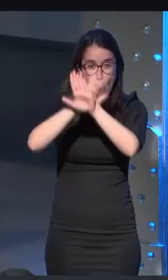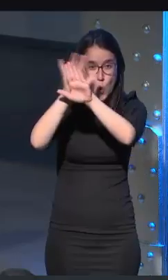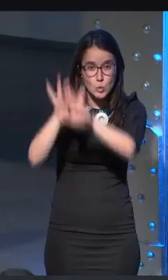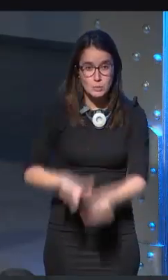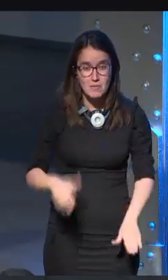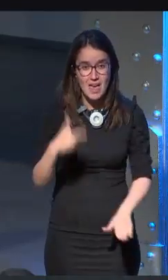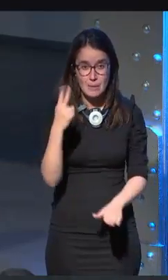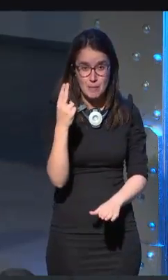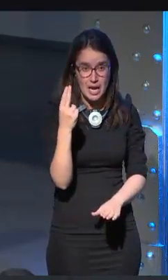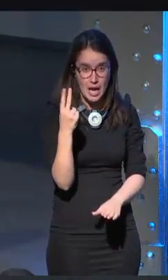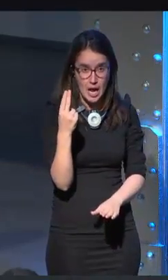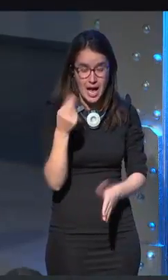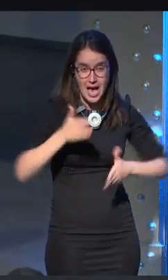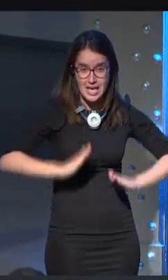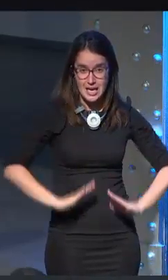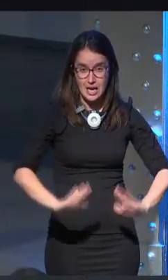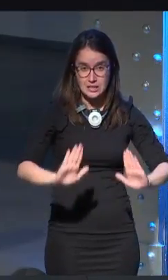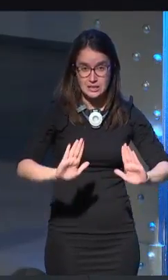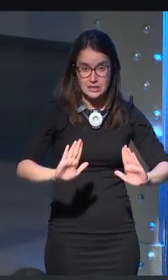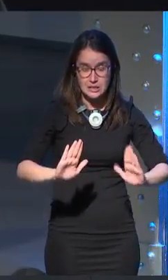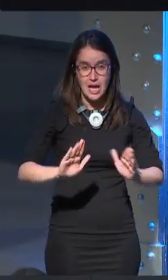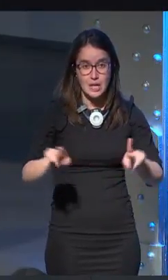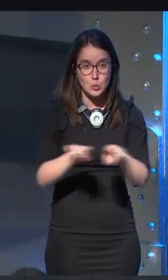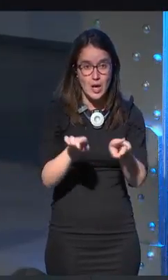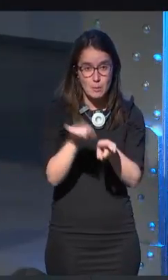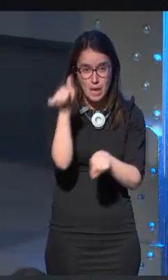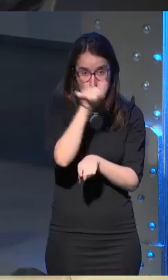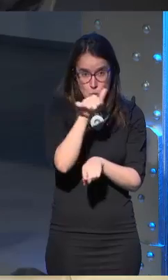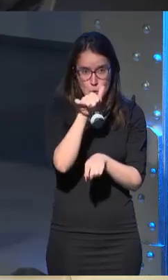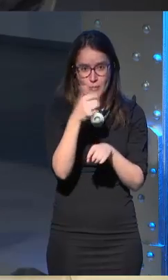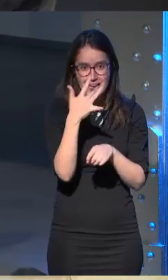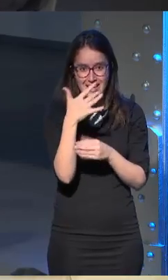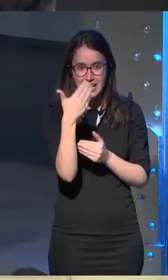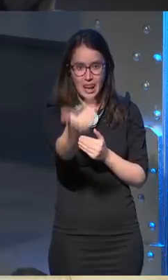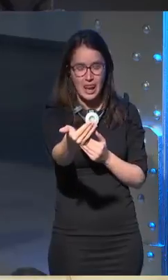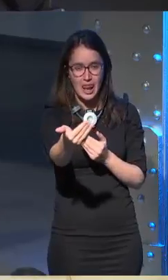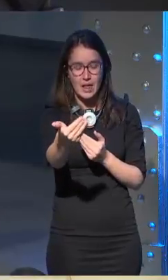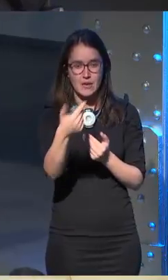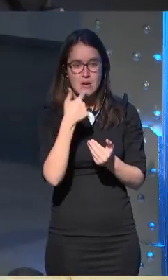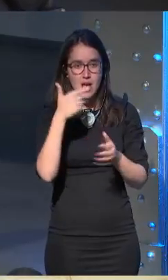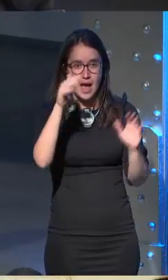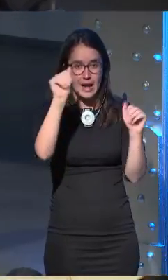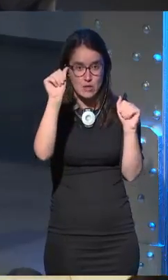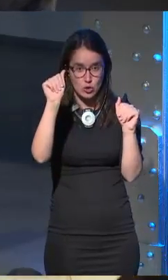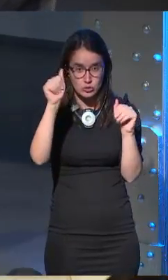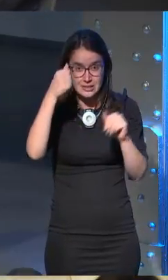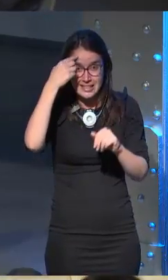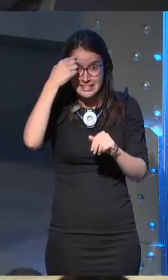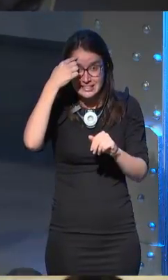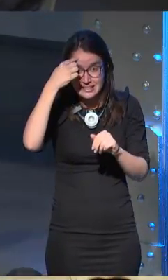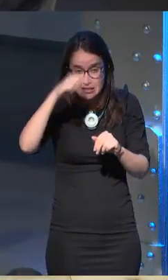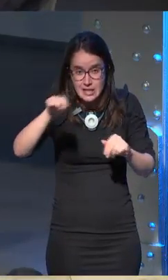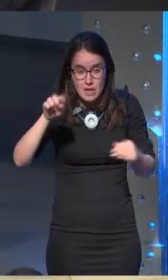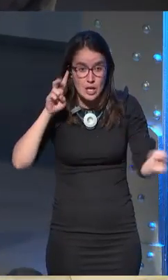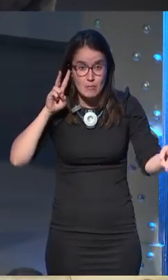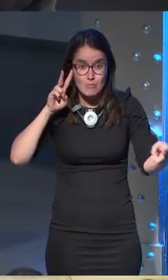the Soyuz. And that's, and you look at your partner, your children, your brother for the last